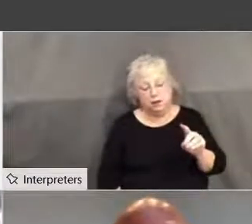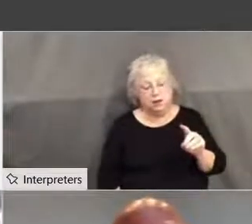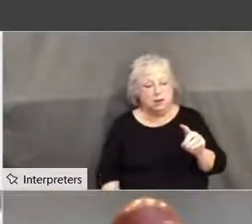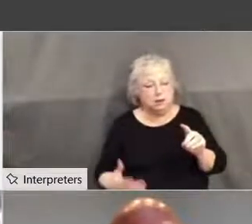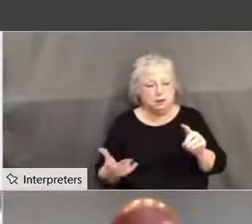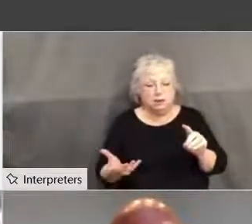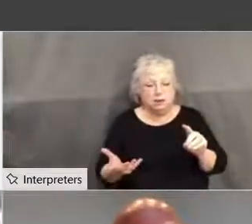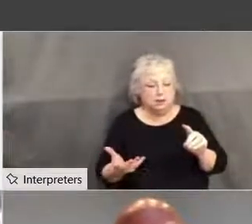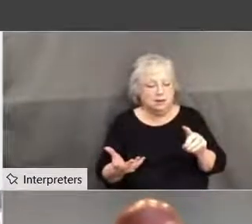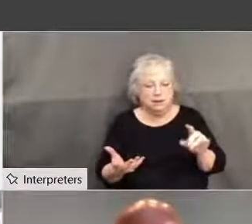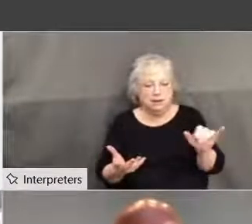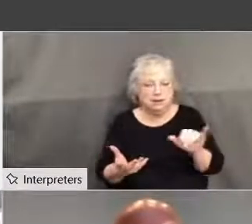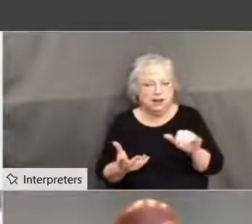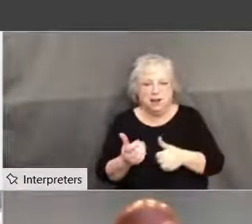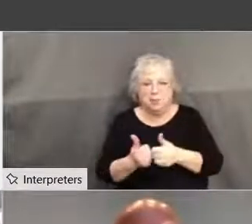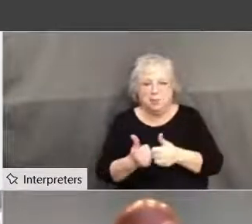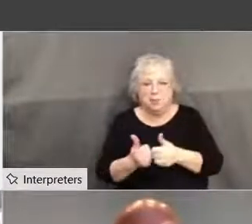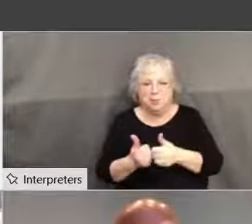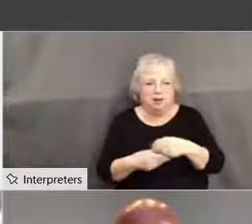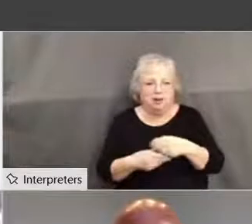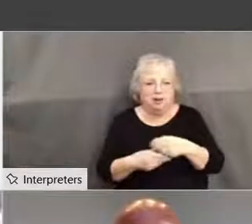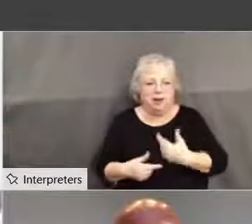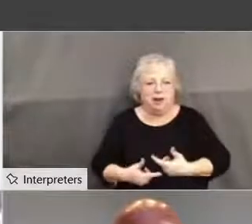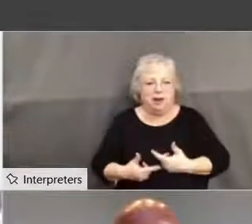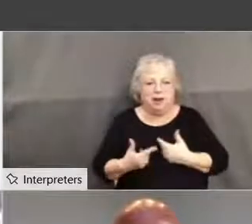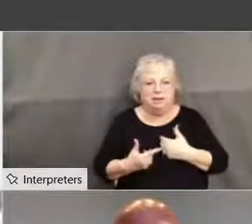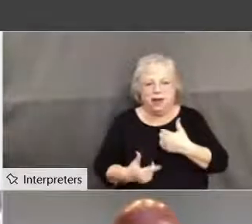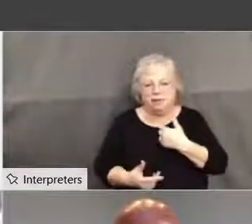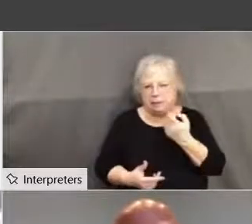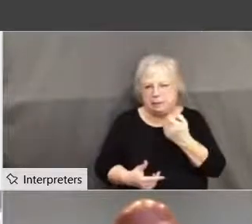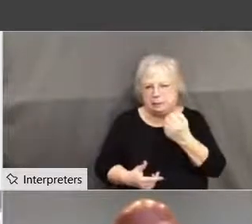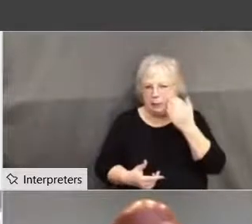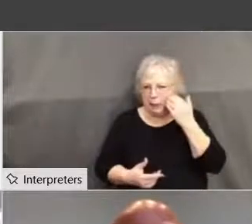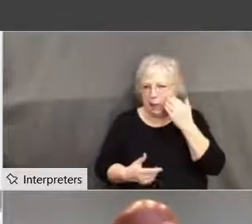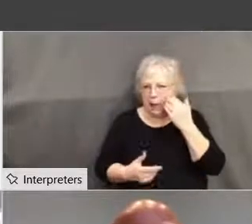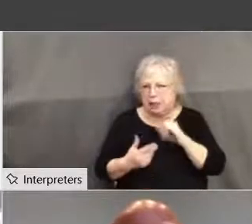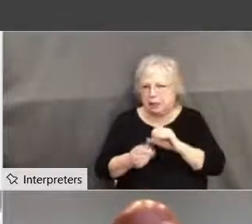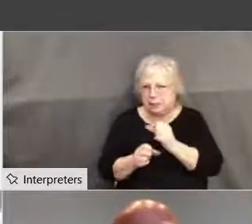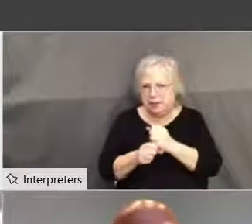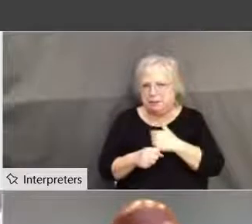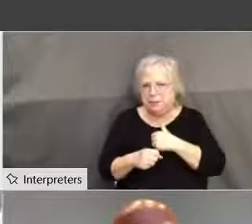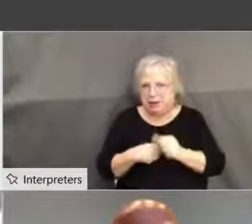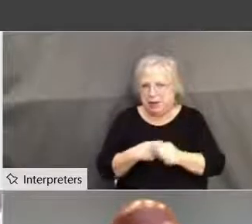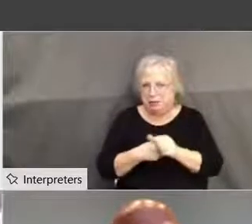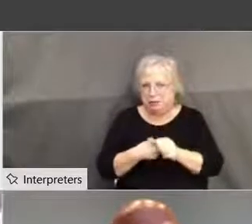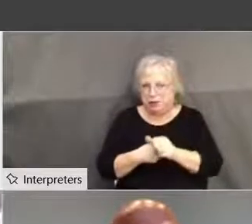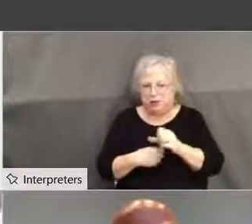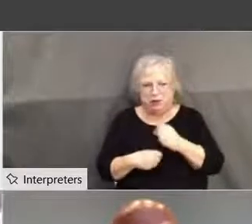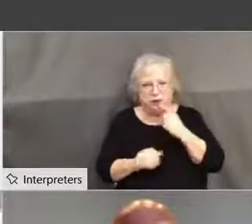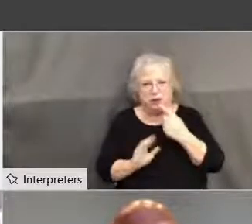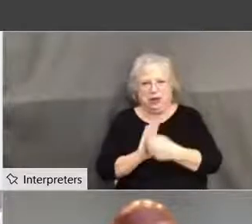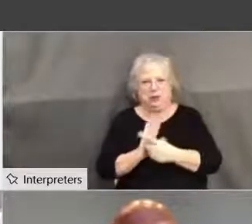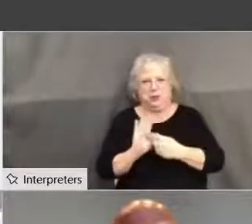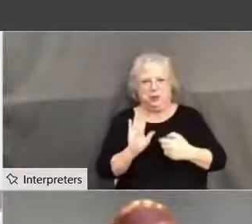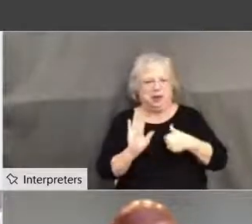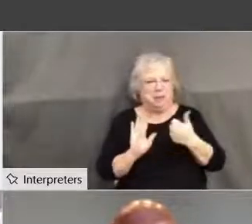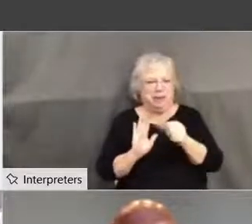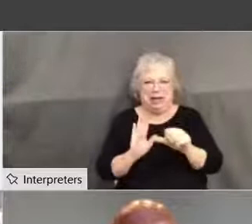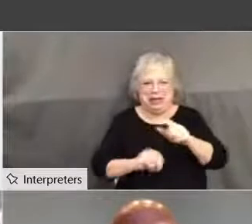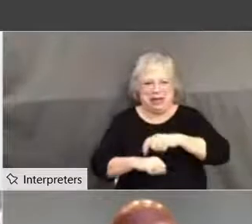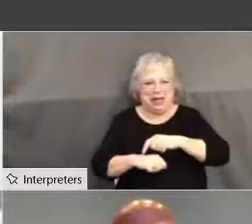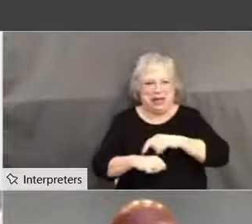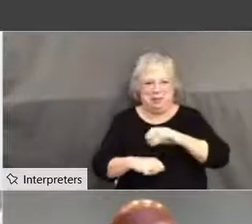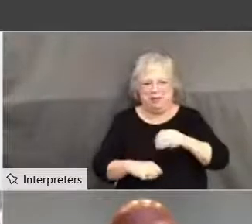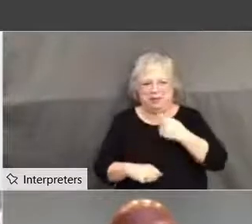like most things in my life, I have a little knowledge, so I'm dangerous, so you can correct me anytime you want on what I'm doing wrong and not saying